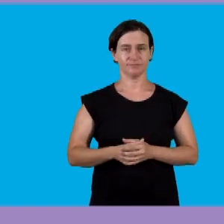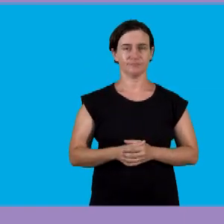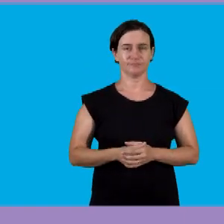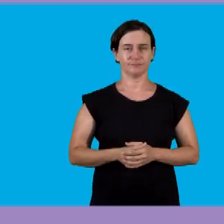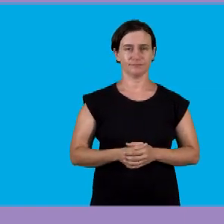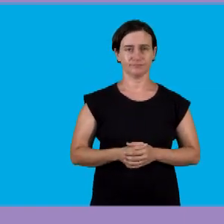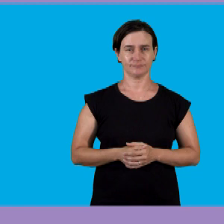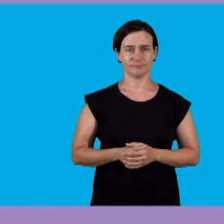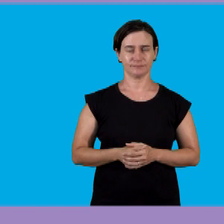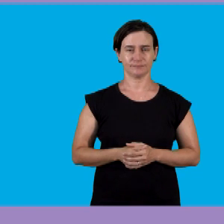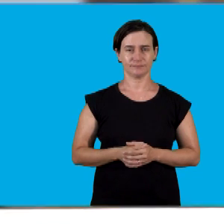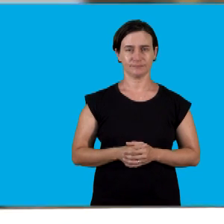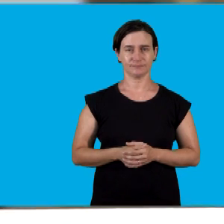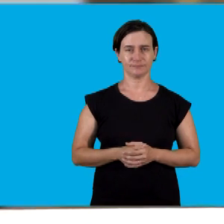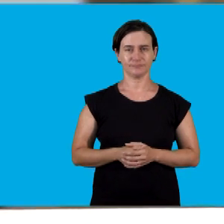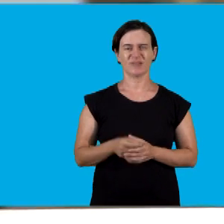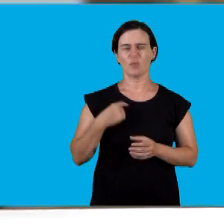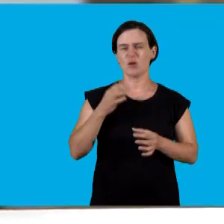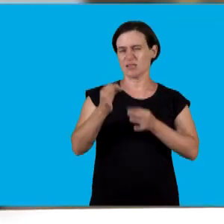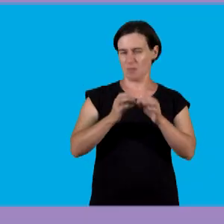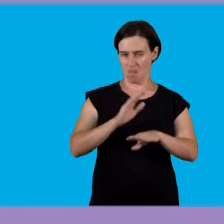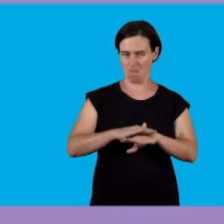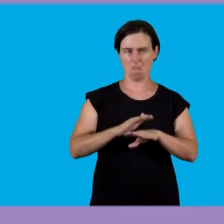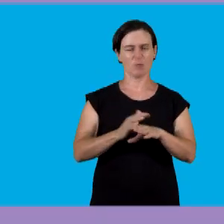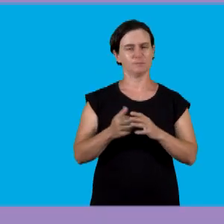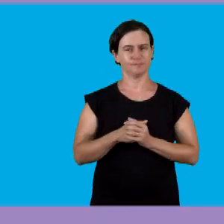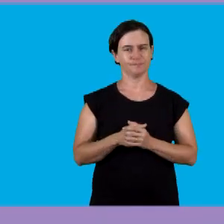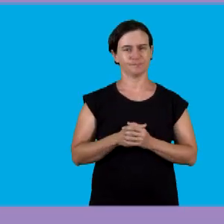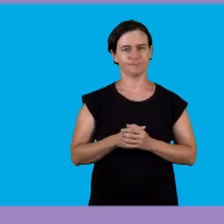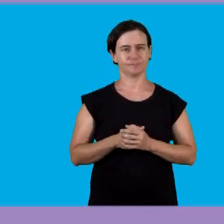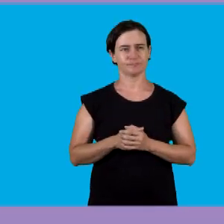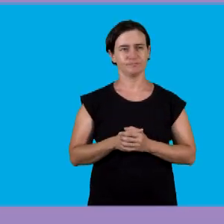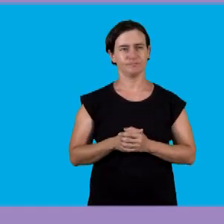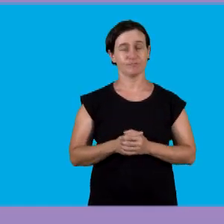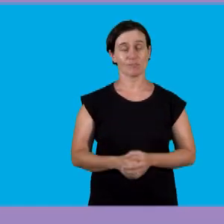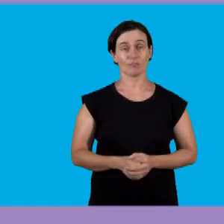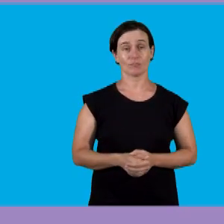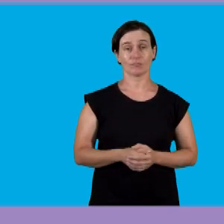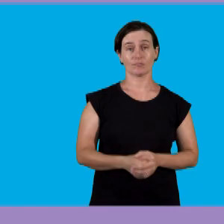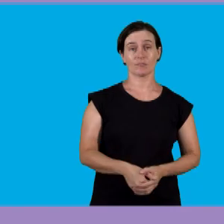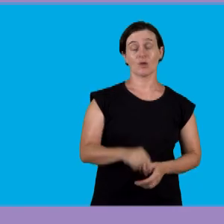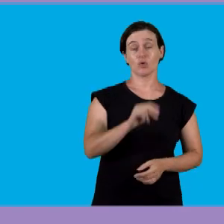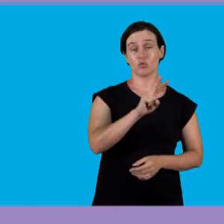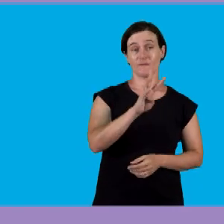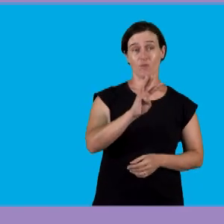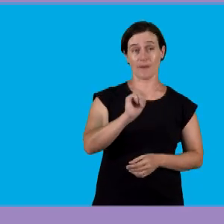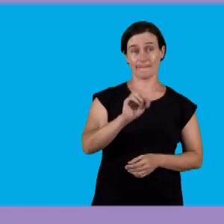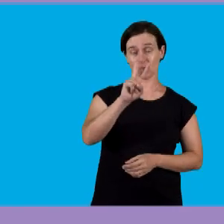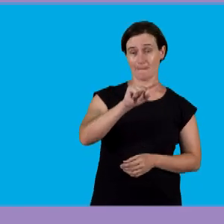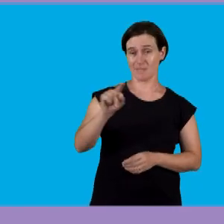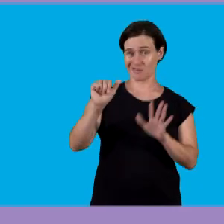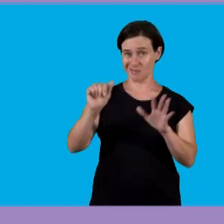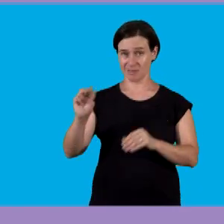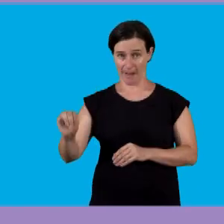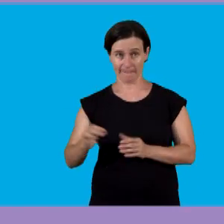by that monomial. Let's see what we are talking about. So here we have a 24m squared minus